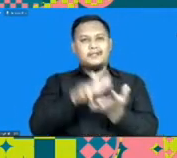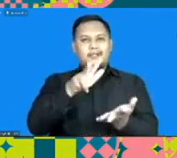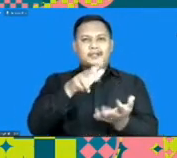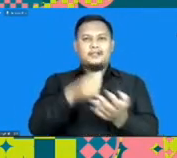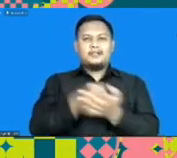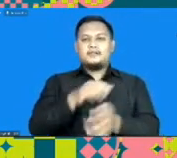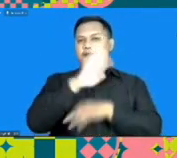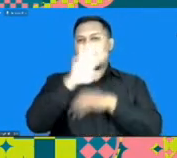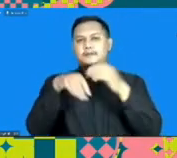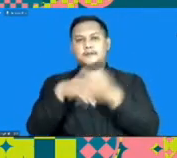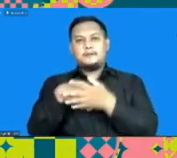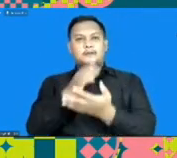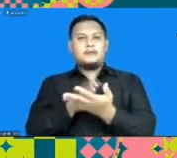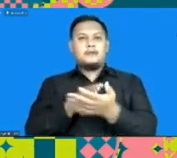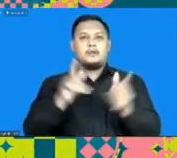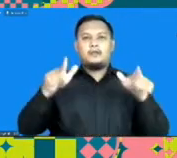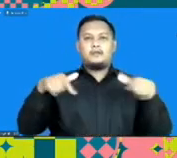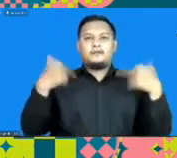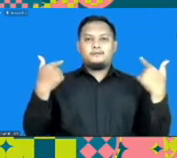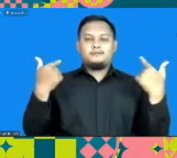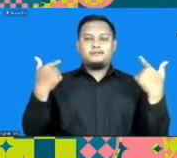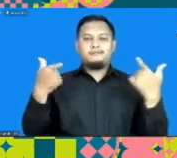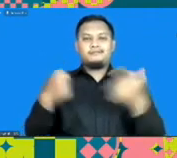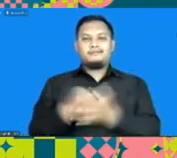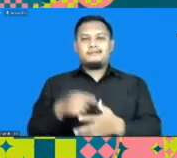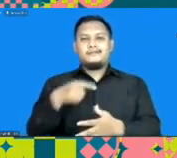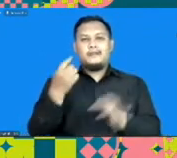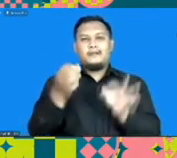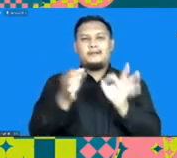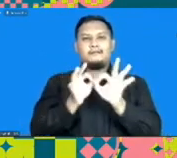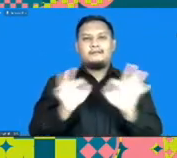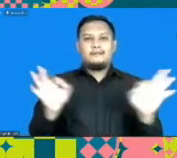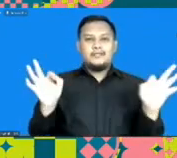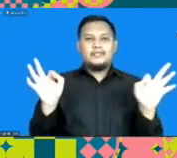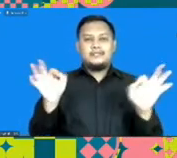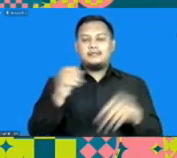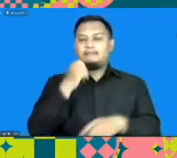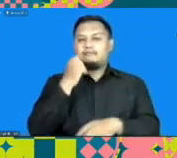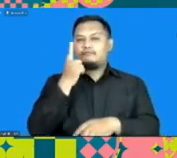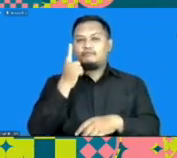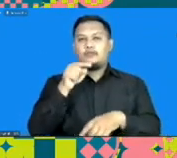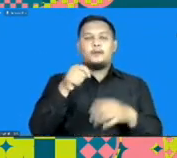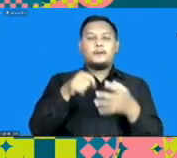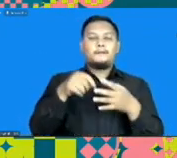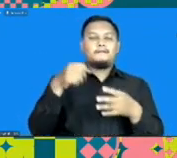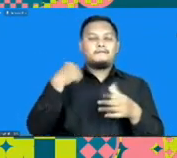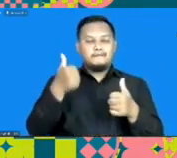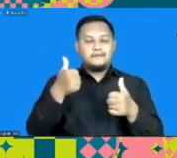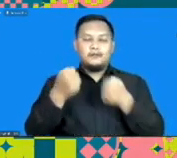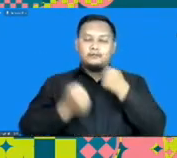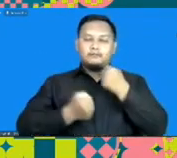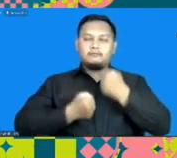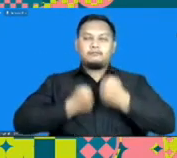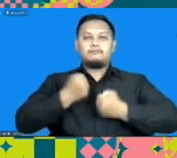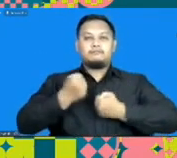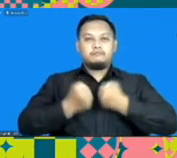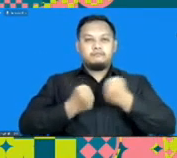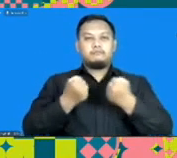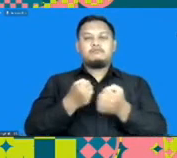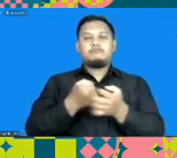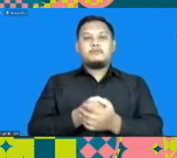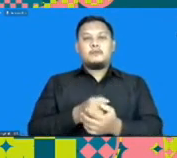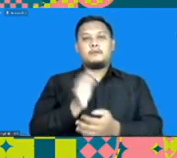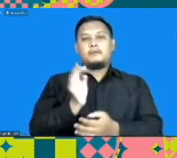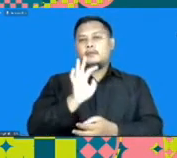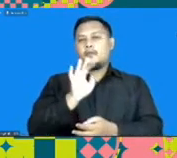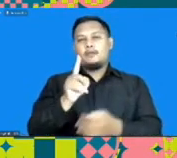clean and green? Yeah. And they've really succeeded to do that. Yeah. It's not an afterthought. It's, yeah, not because it's, yes, fashionable. Yes. It's not because it's good. Yes. And the same with the